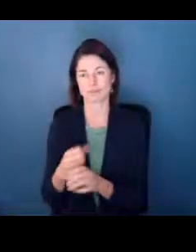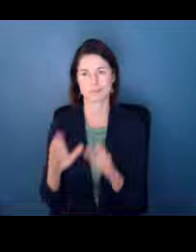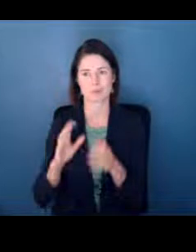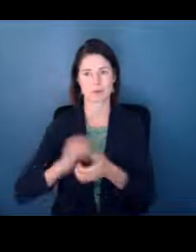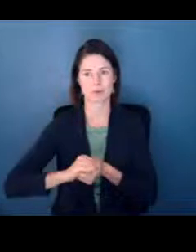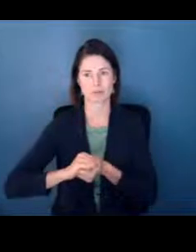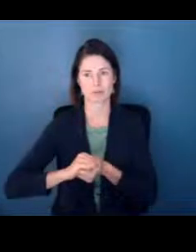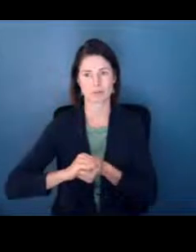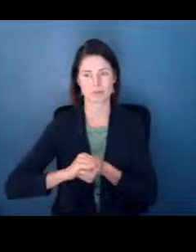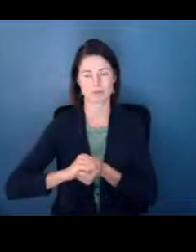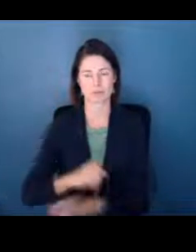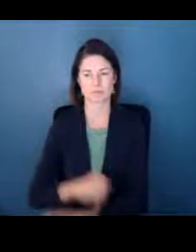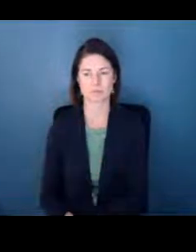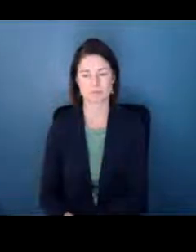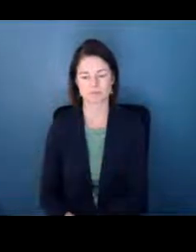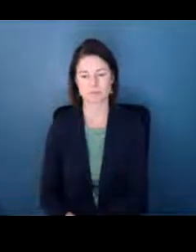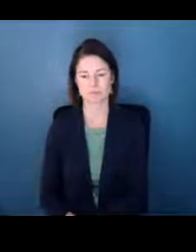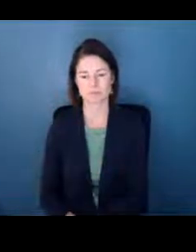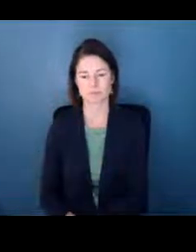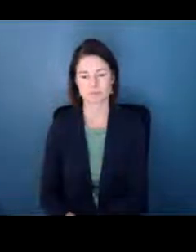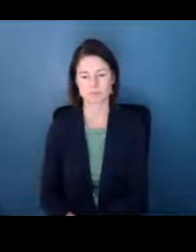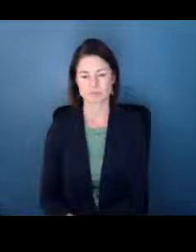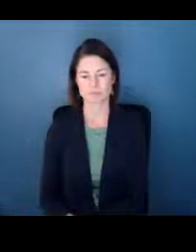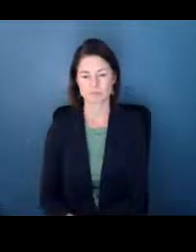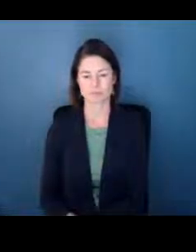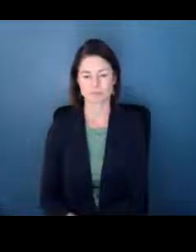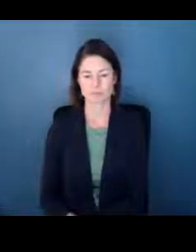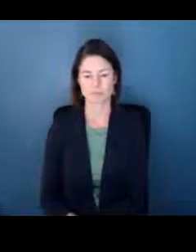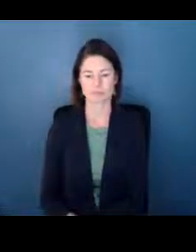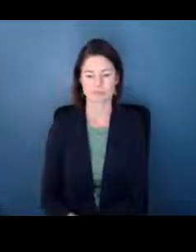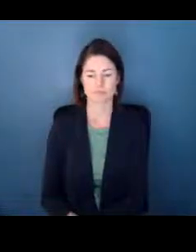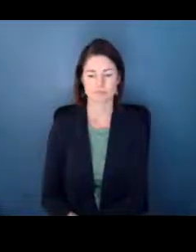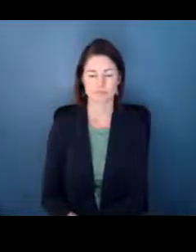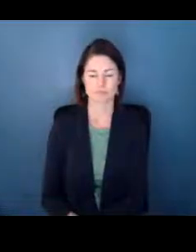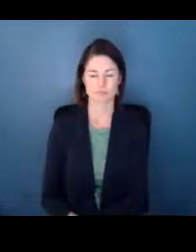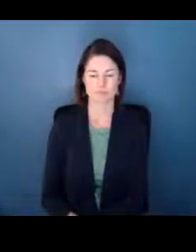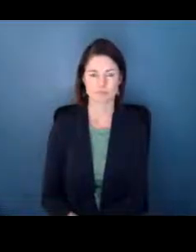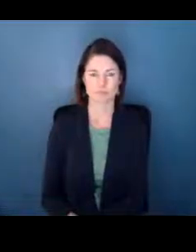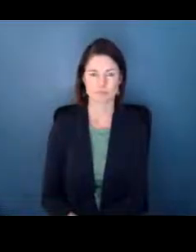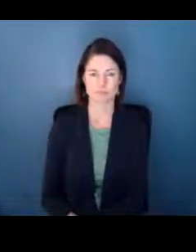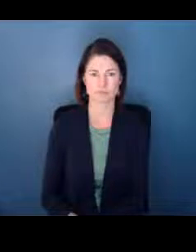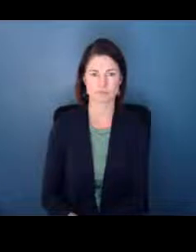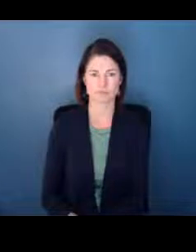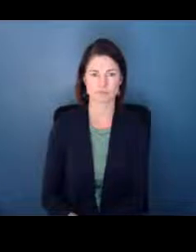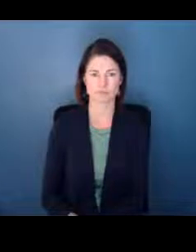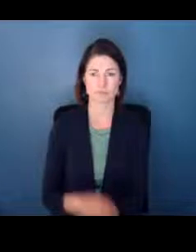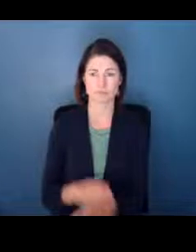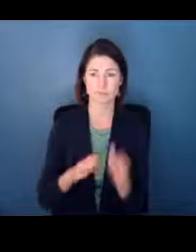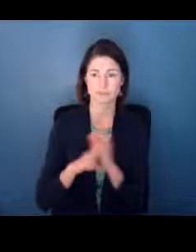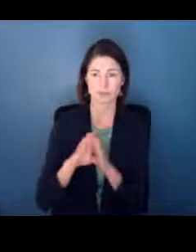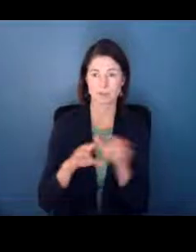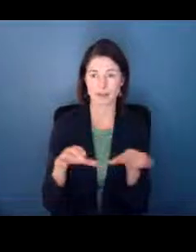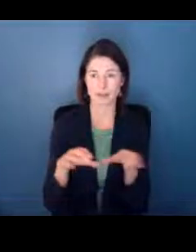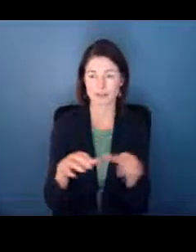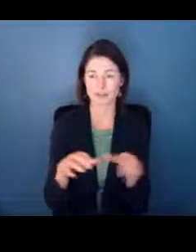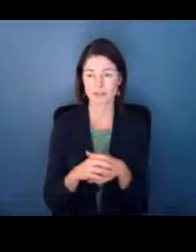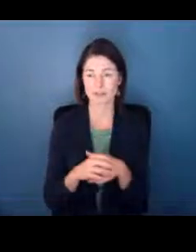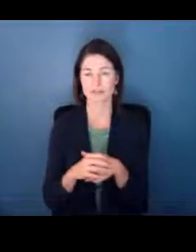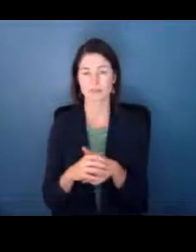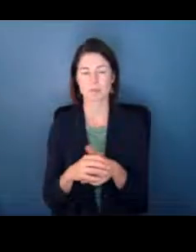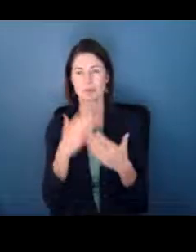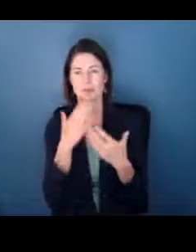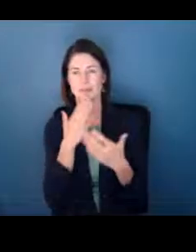in both developing the actions and getting here. And then, you know, I wanted to just take a moment to recognize the leadership of the commission in